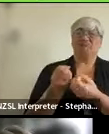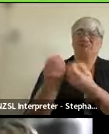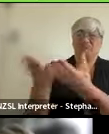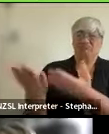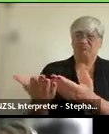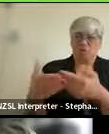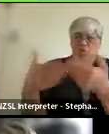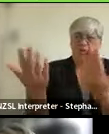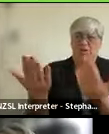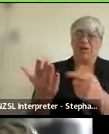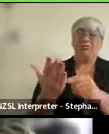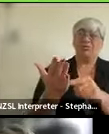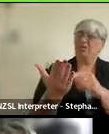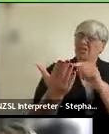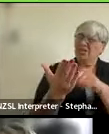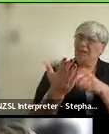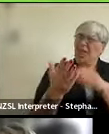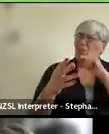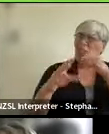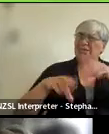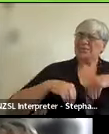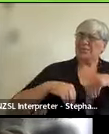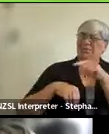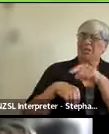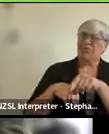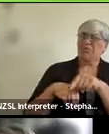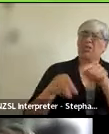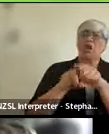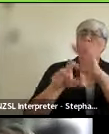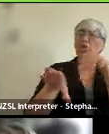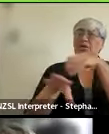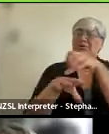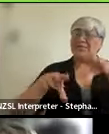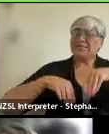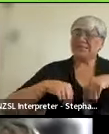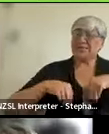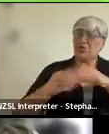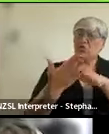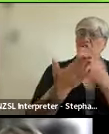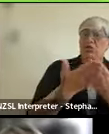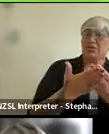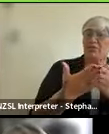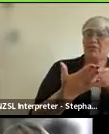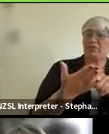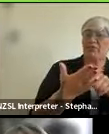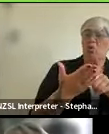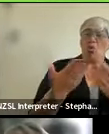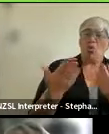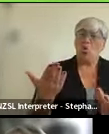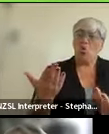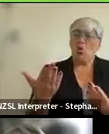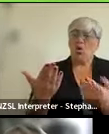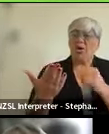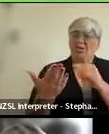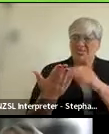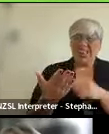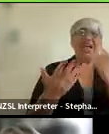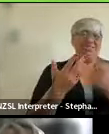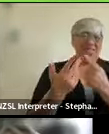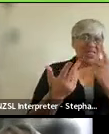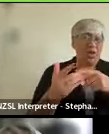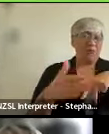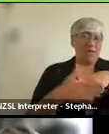to, are they accepted by those organisations, or is this another